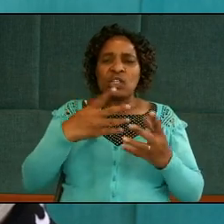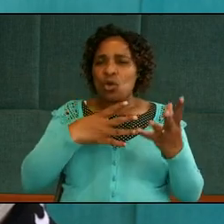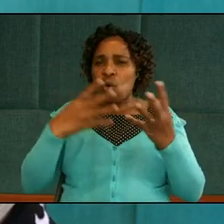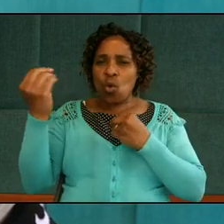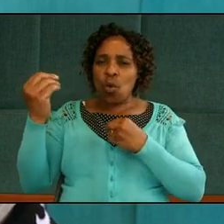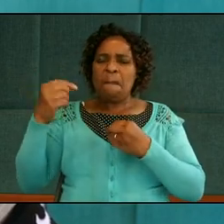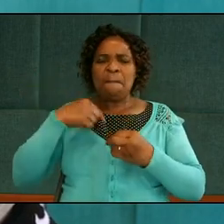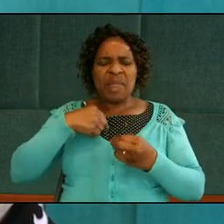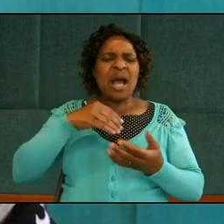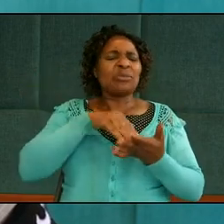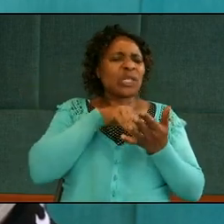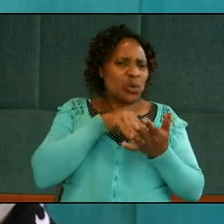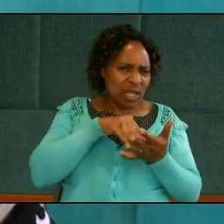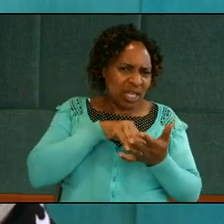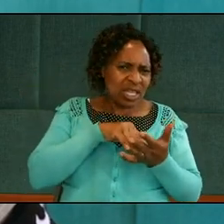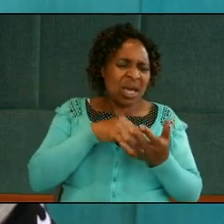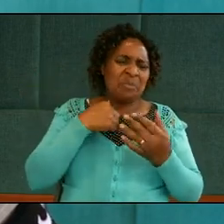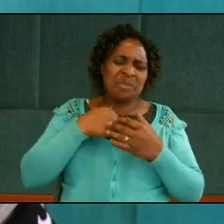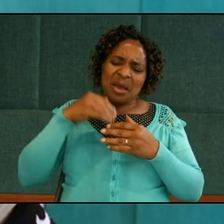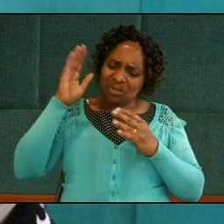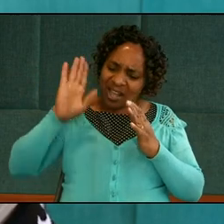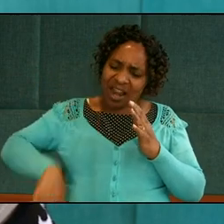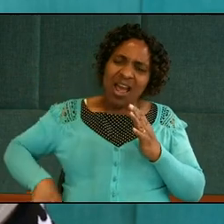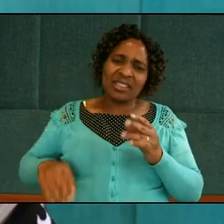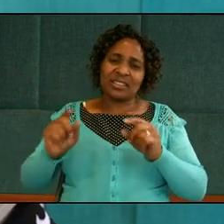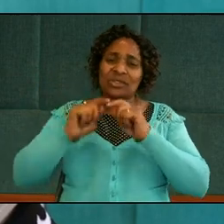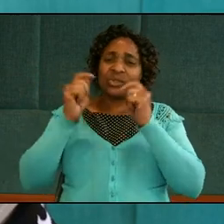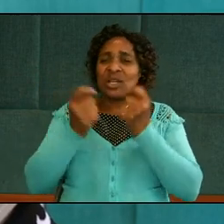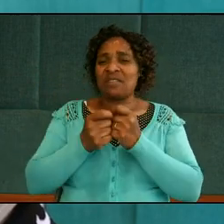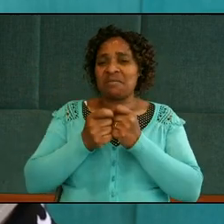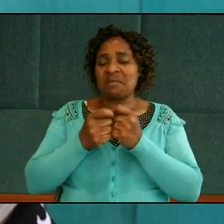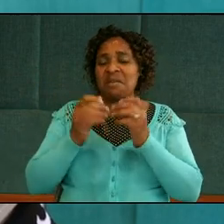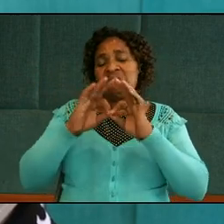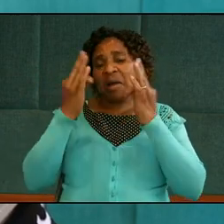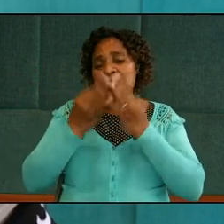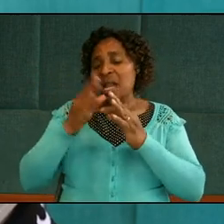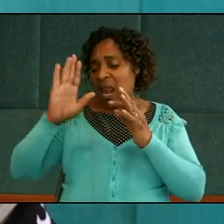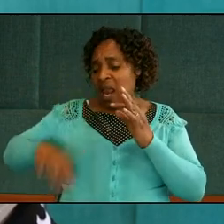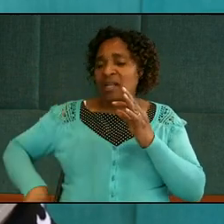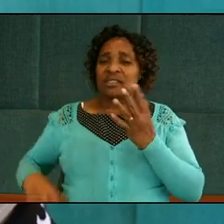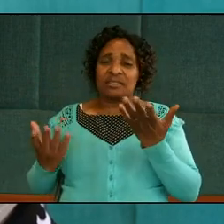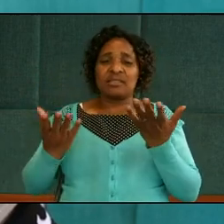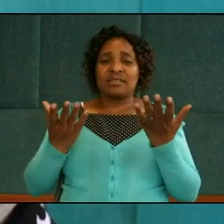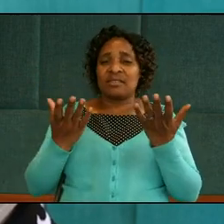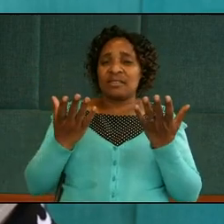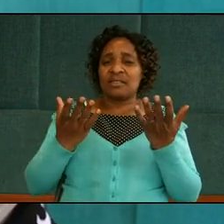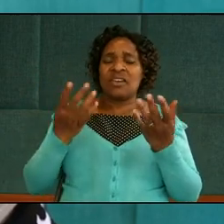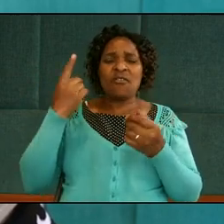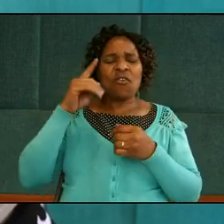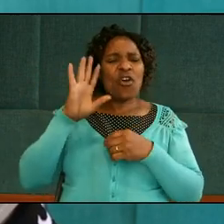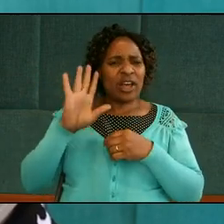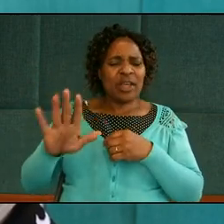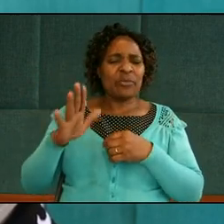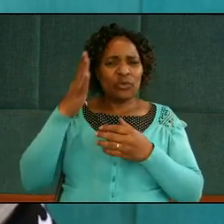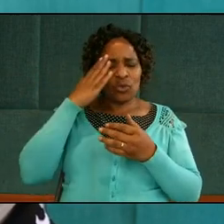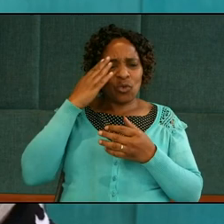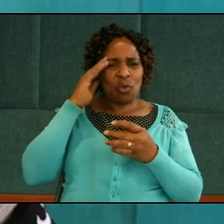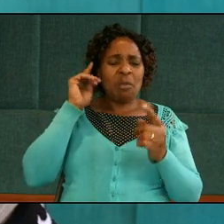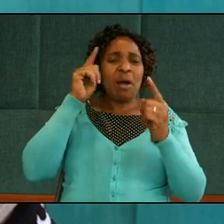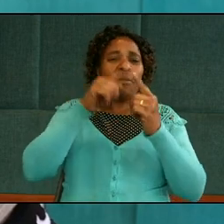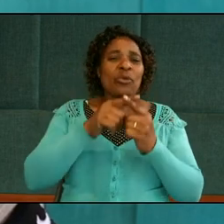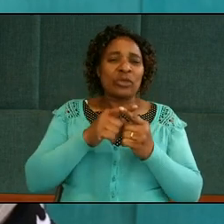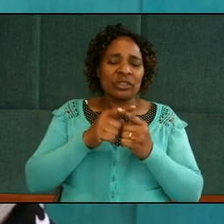I am the weak, I am the least in my tribe, the least in my family. So for him to know his purpose, he